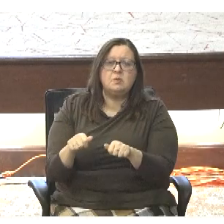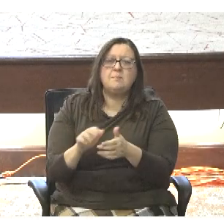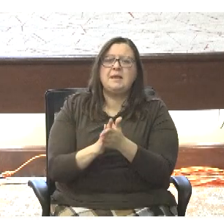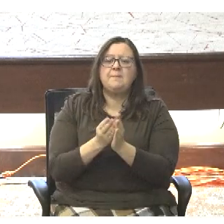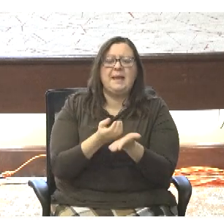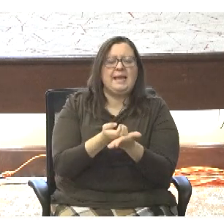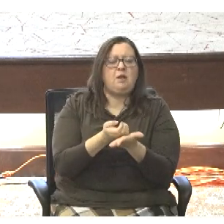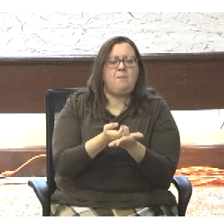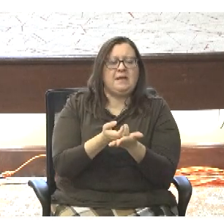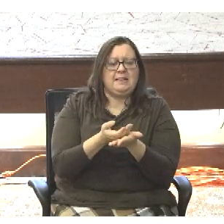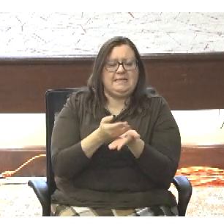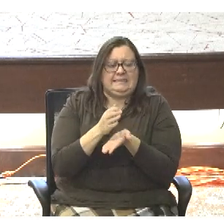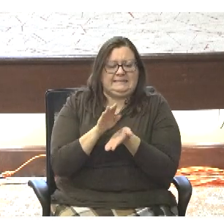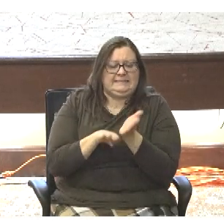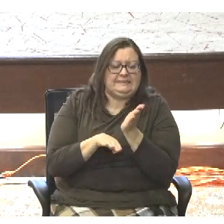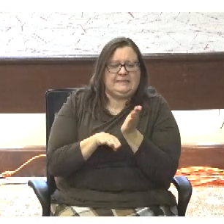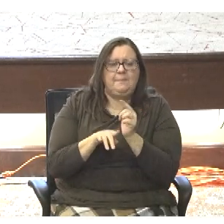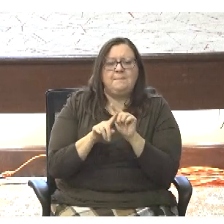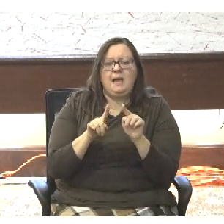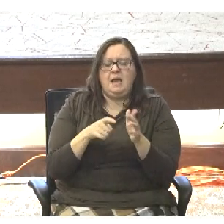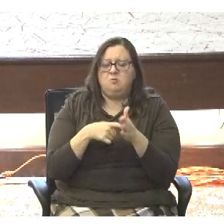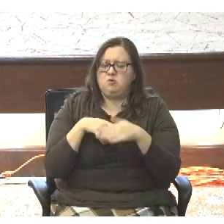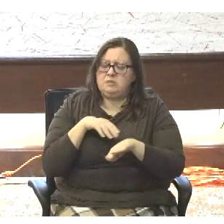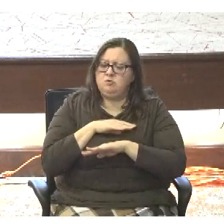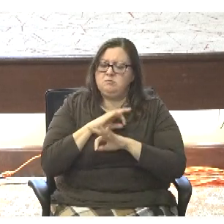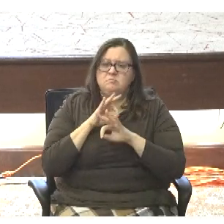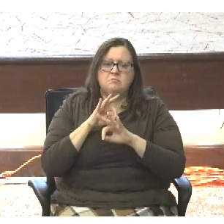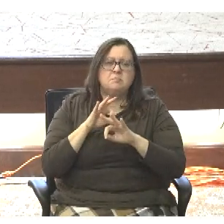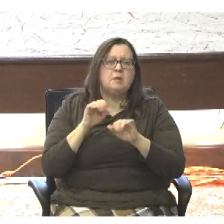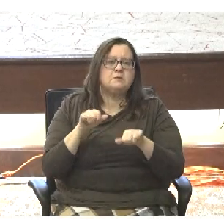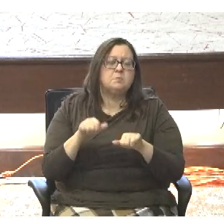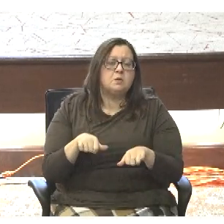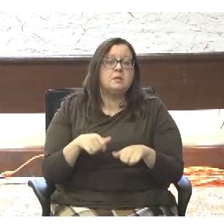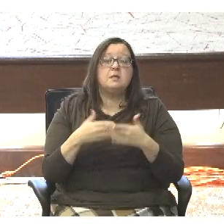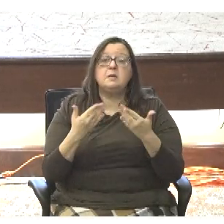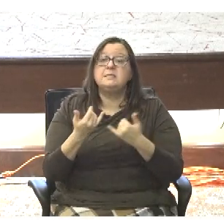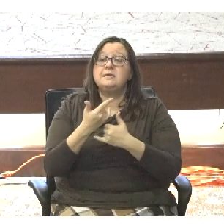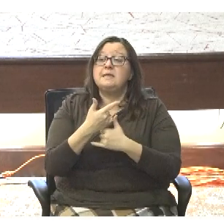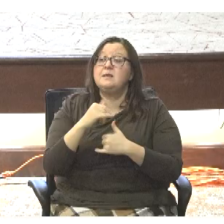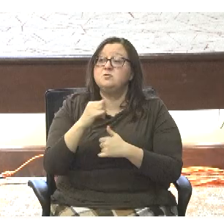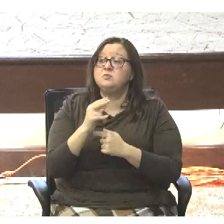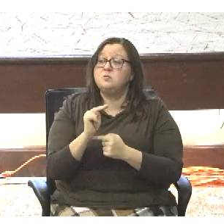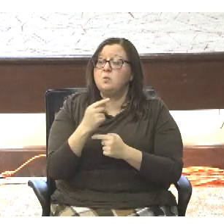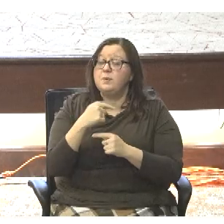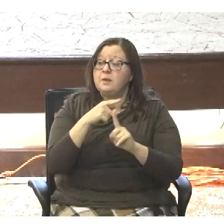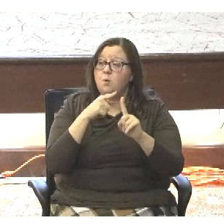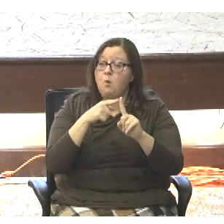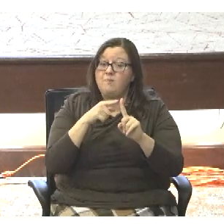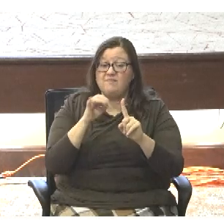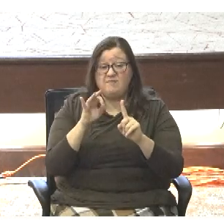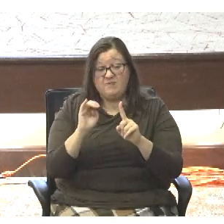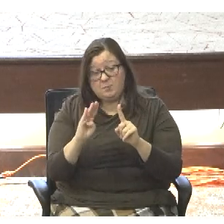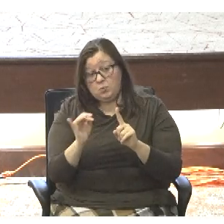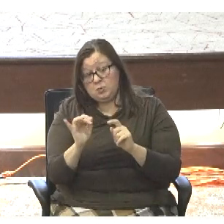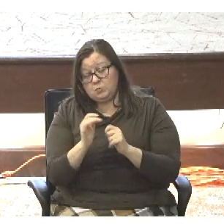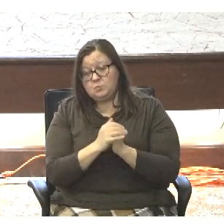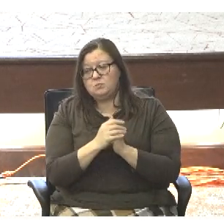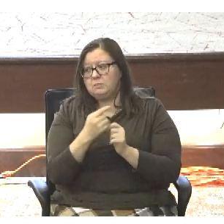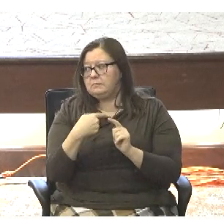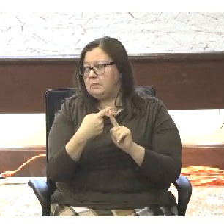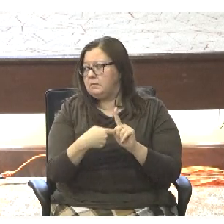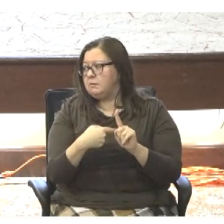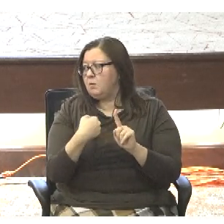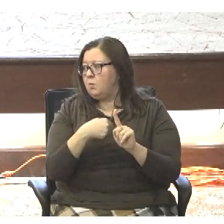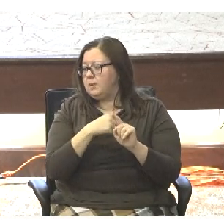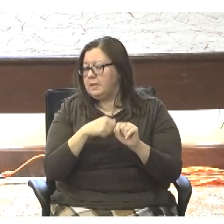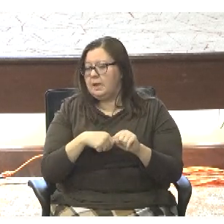economically feasible criteria we felt possible. Here we are today in January, and hopefully in February next month, we'll be